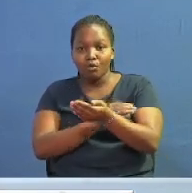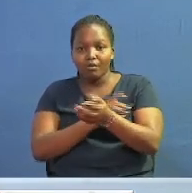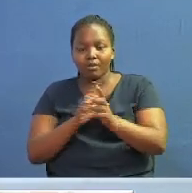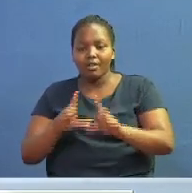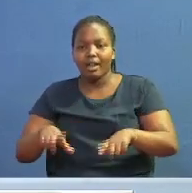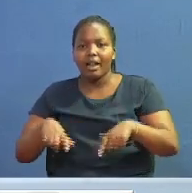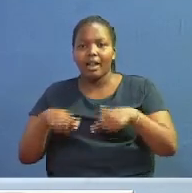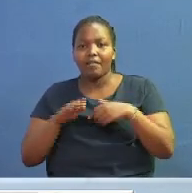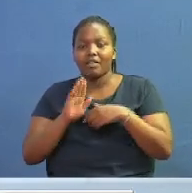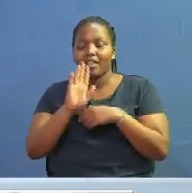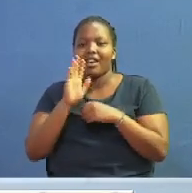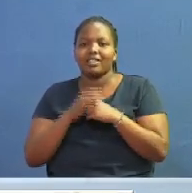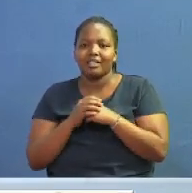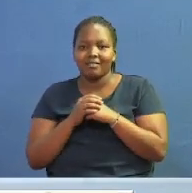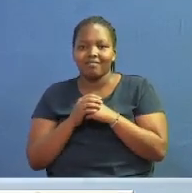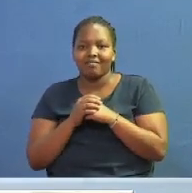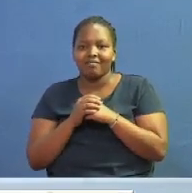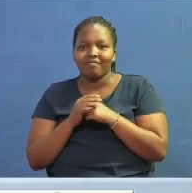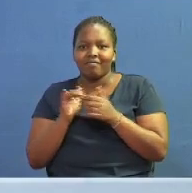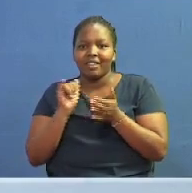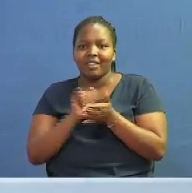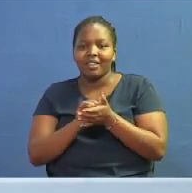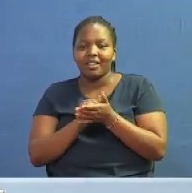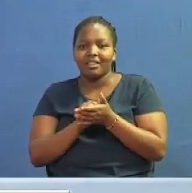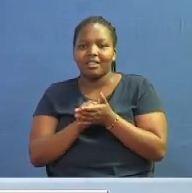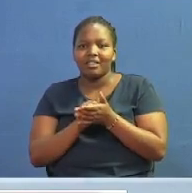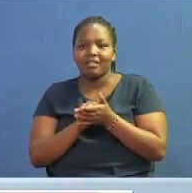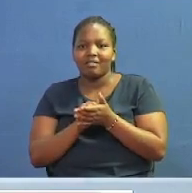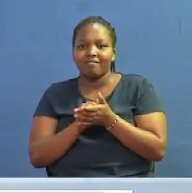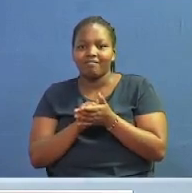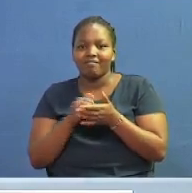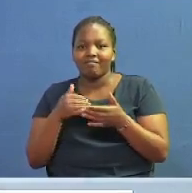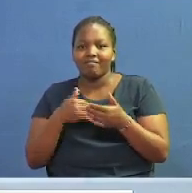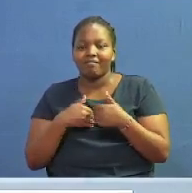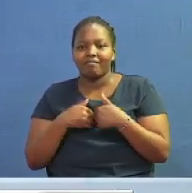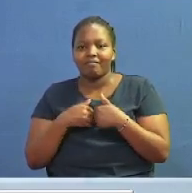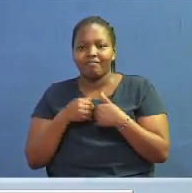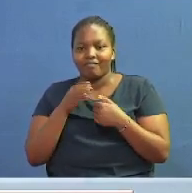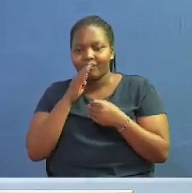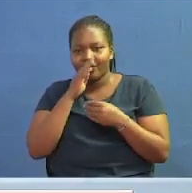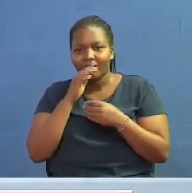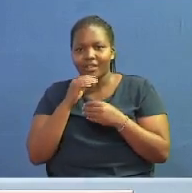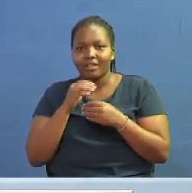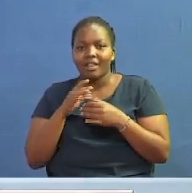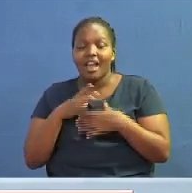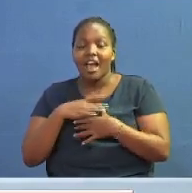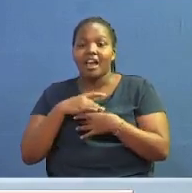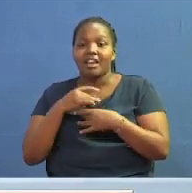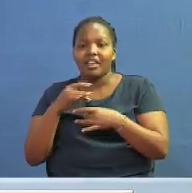their participation in society. That has been an interesting conversation, very